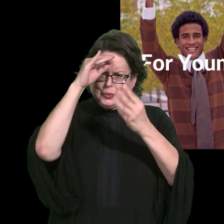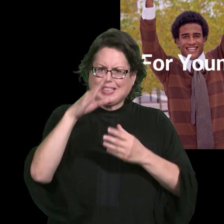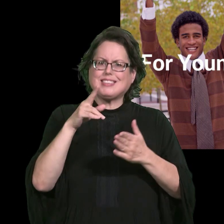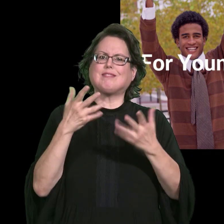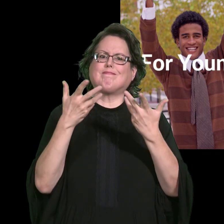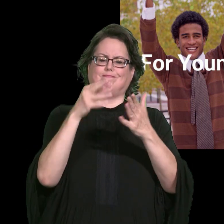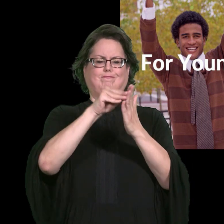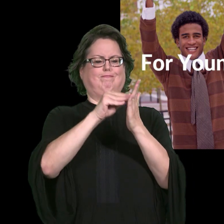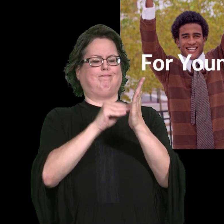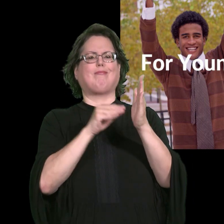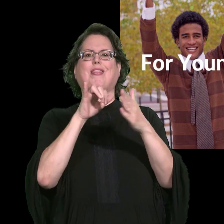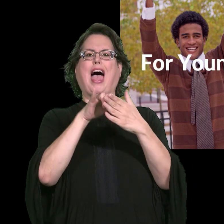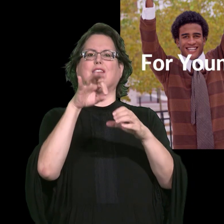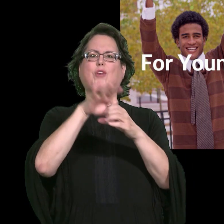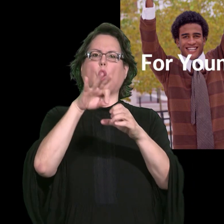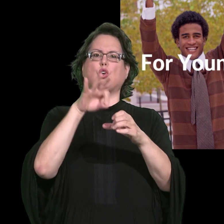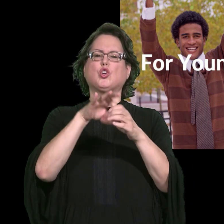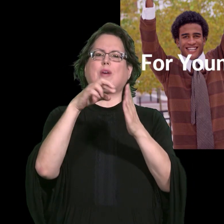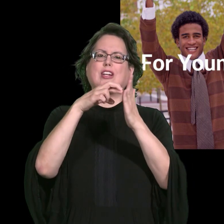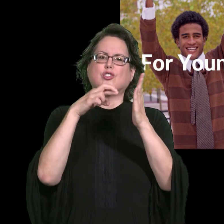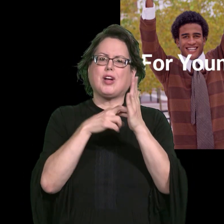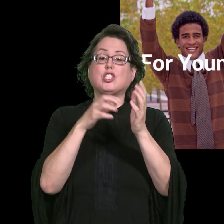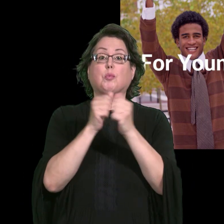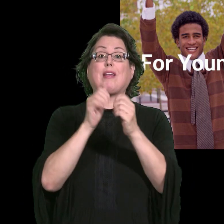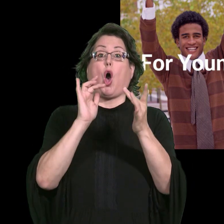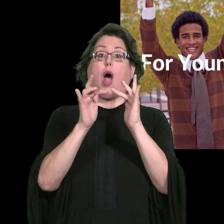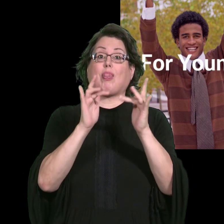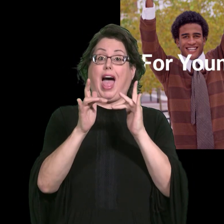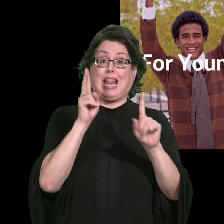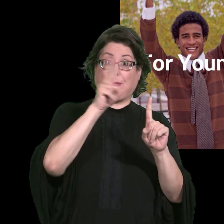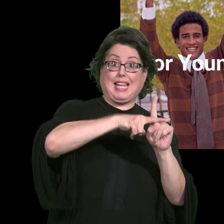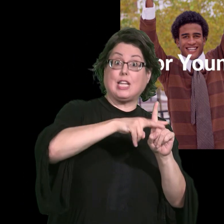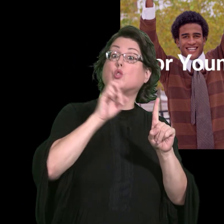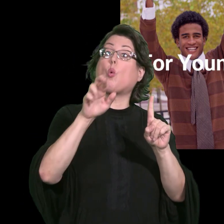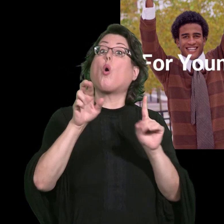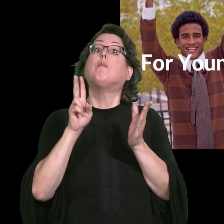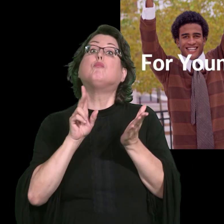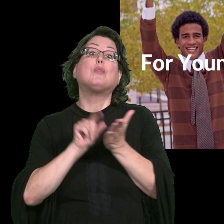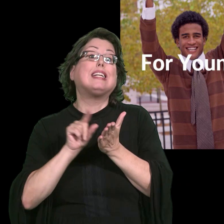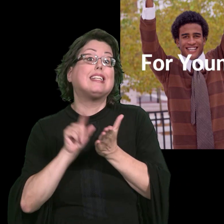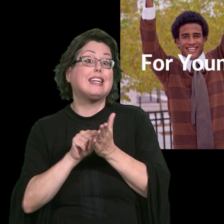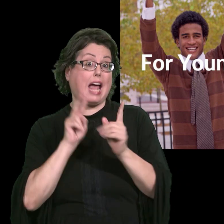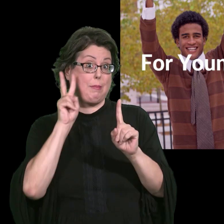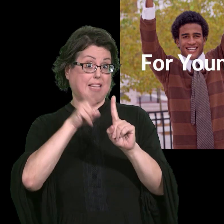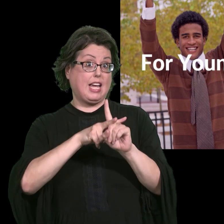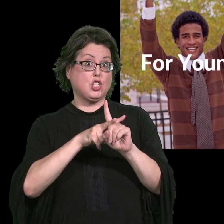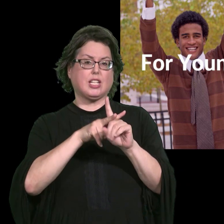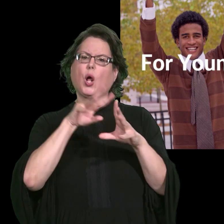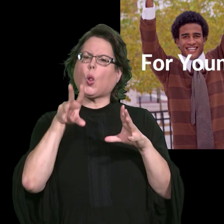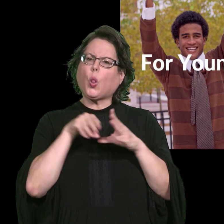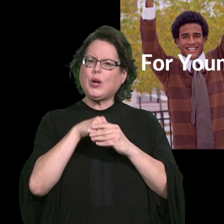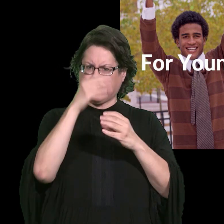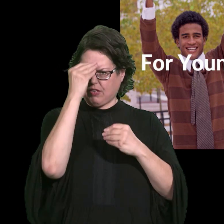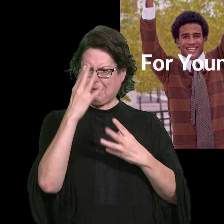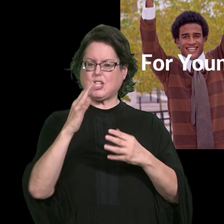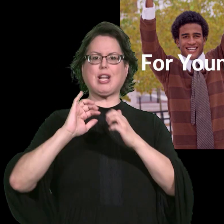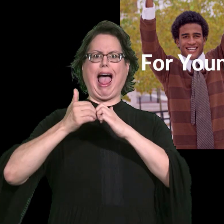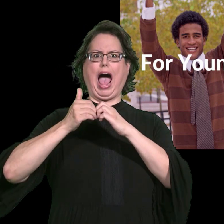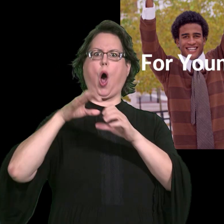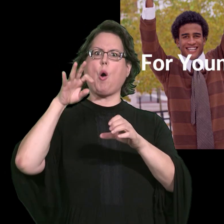registration application with an online application or printed application including information about mail-in